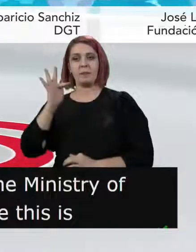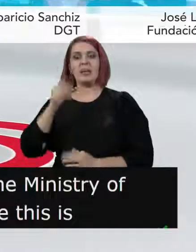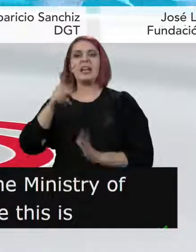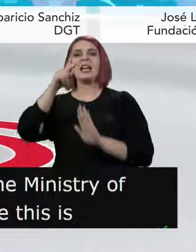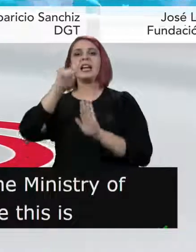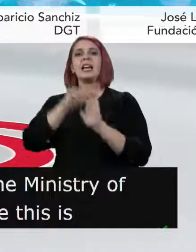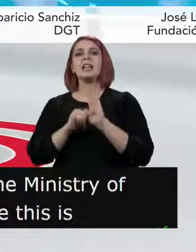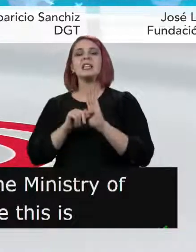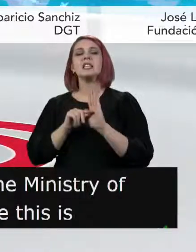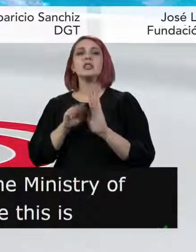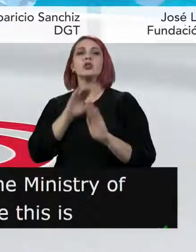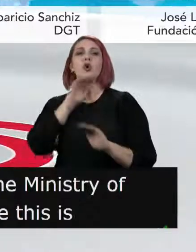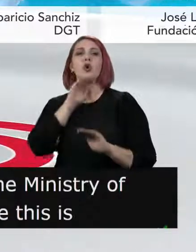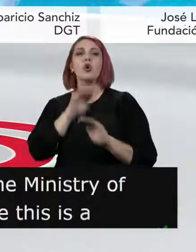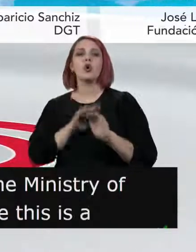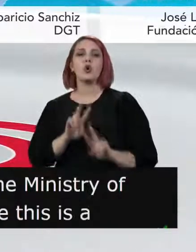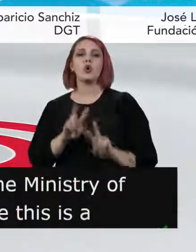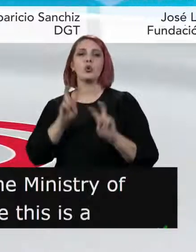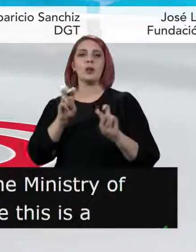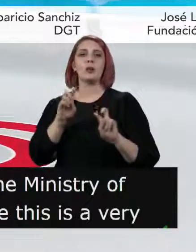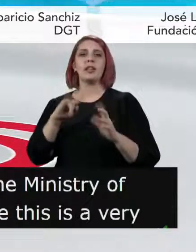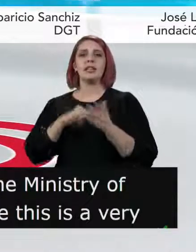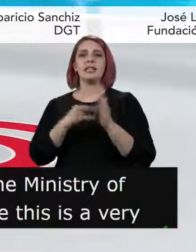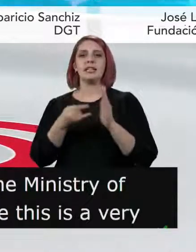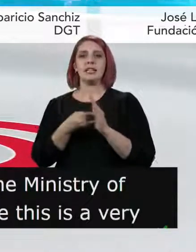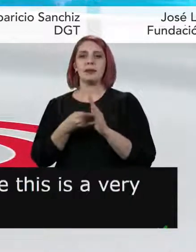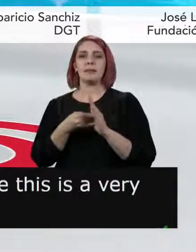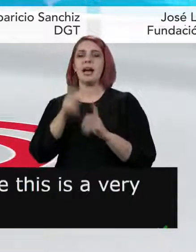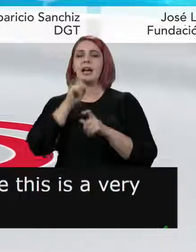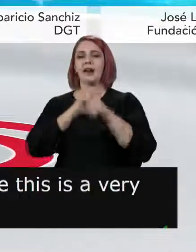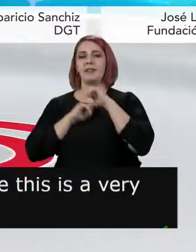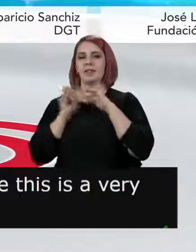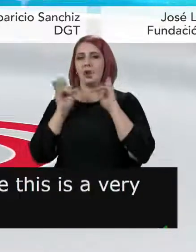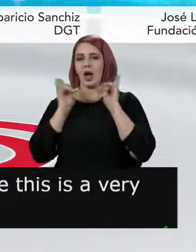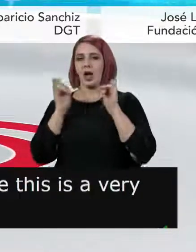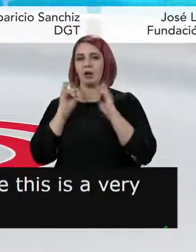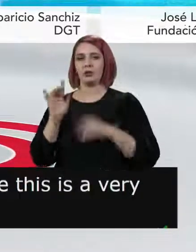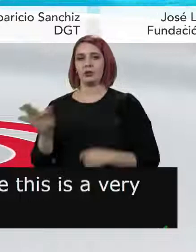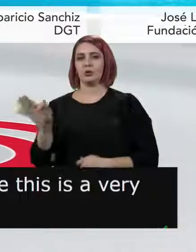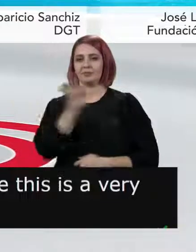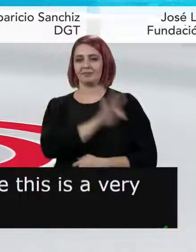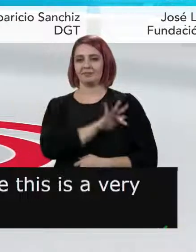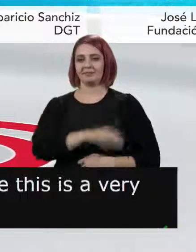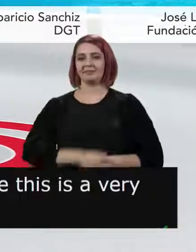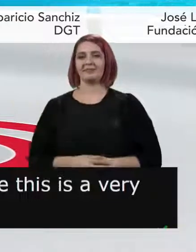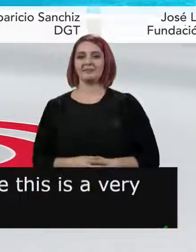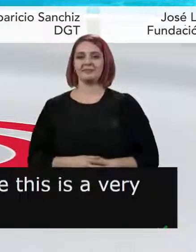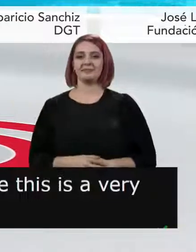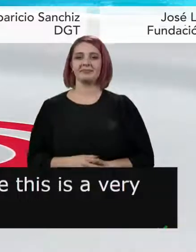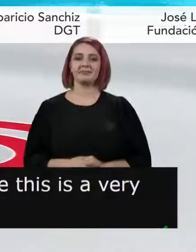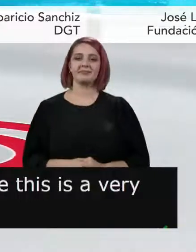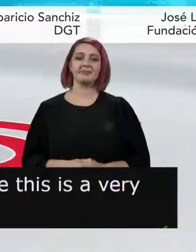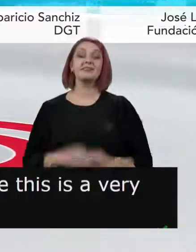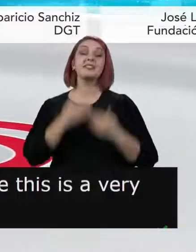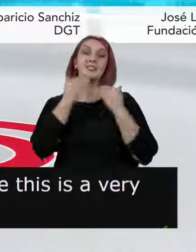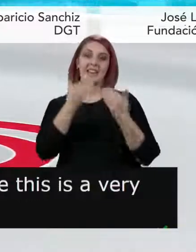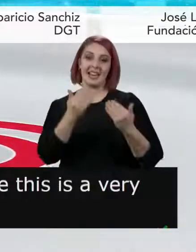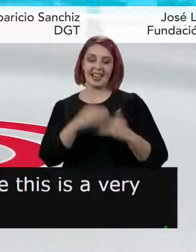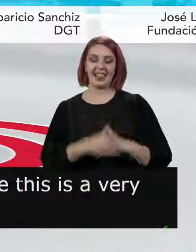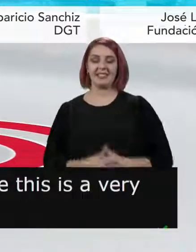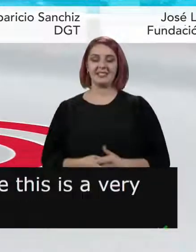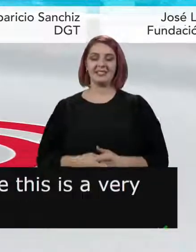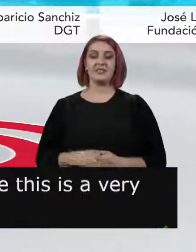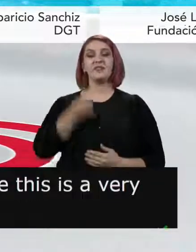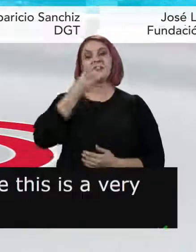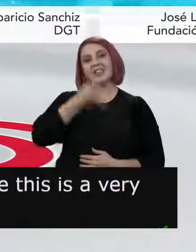big scope regarding the new requisites for the installation of acoustic